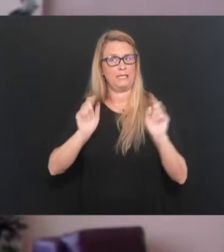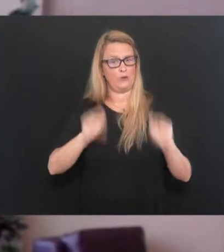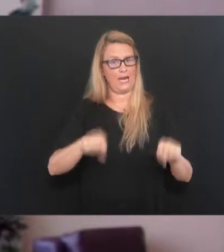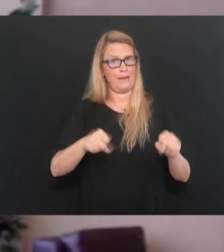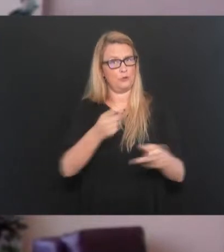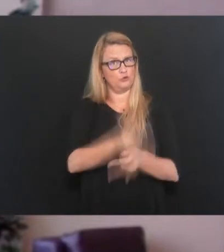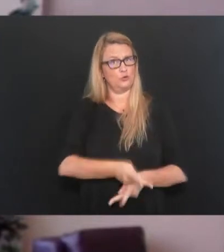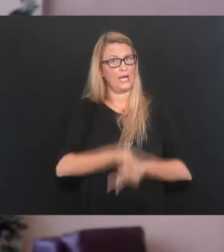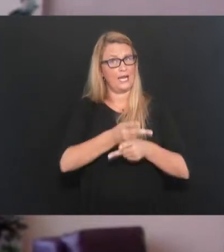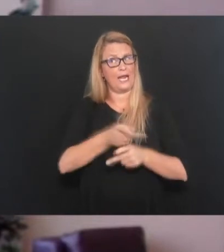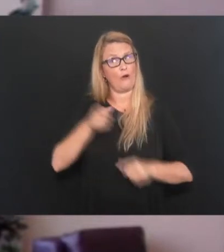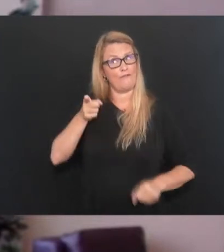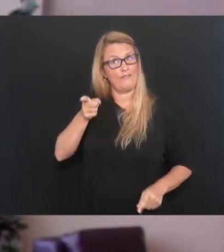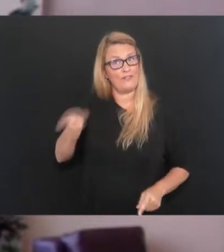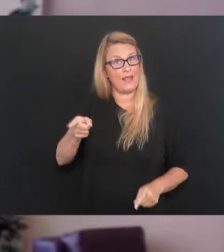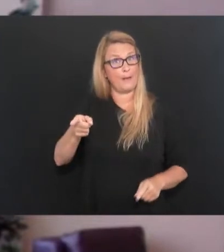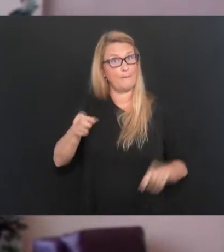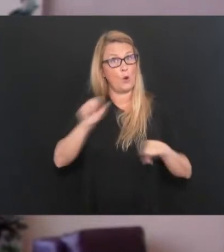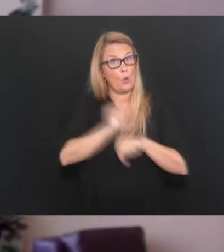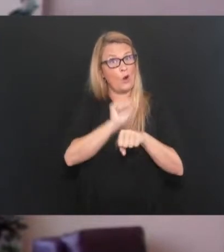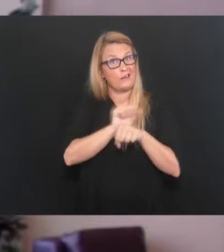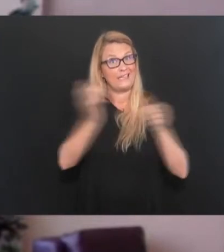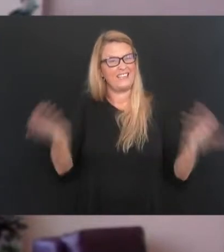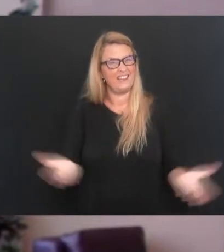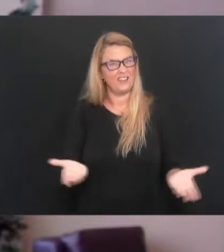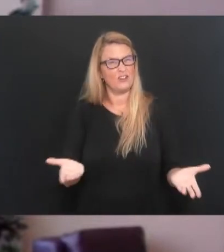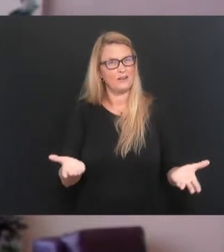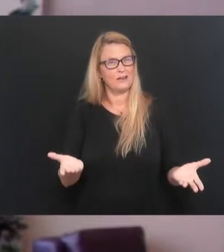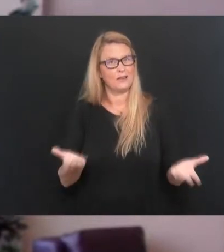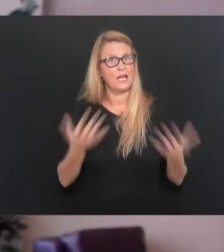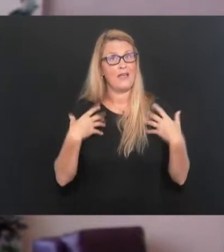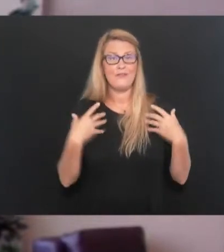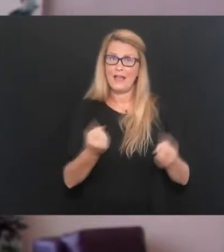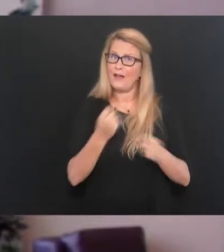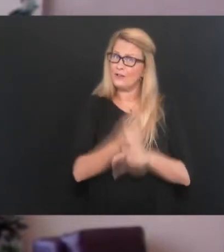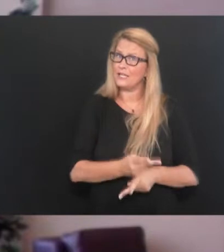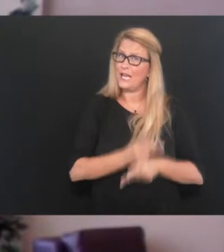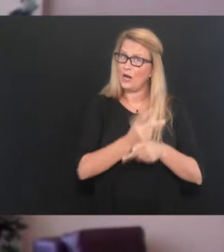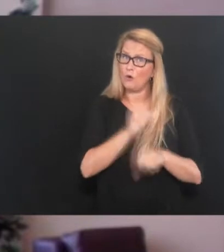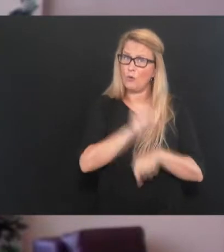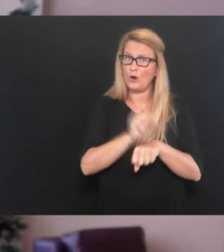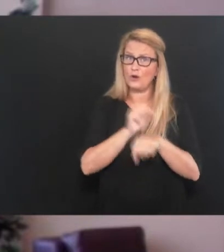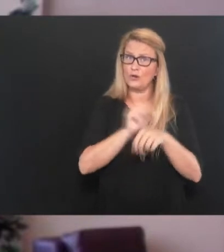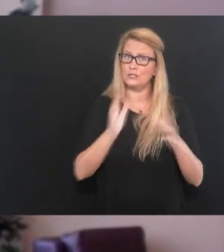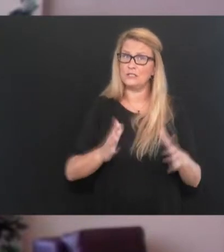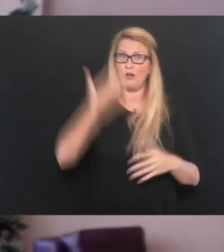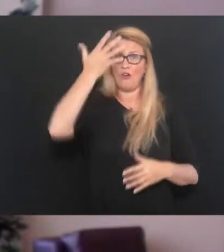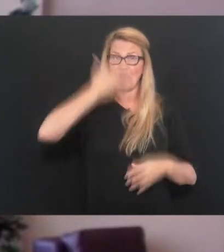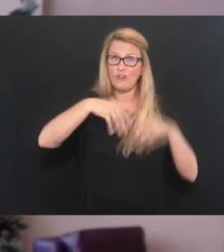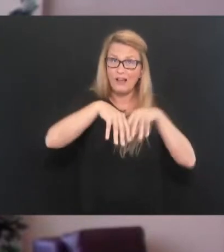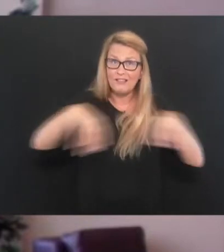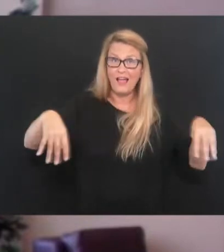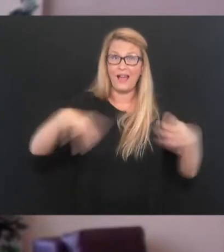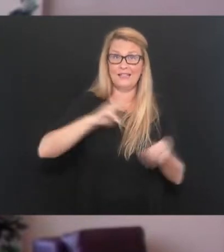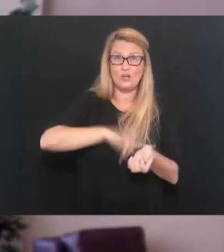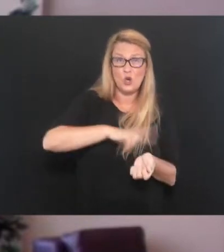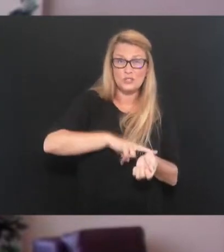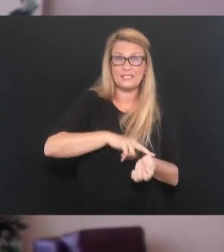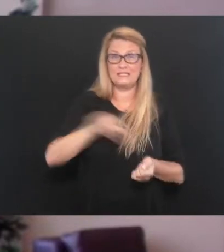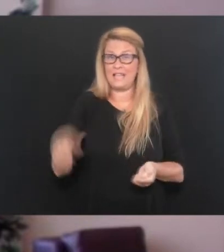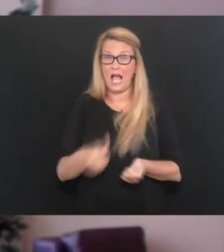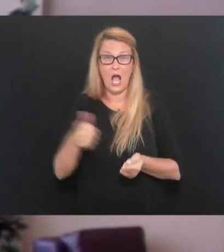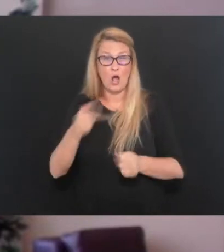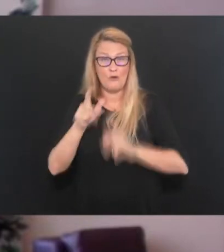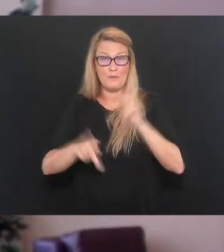them, because right now, the healthcare workers and the frontline healthcare workers, certainly including nurses and others, are